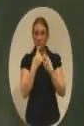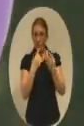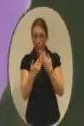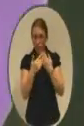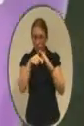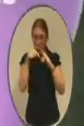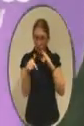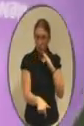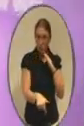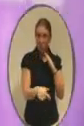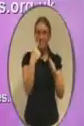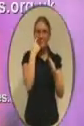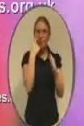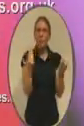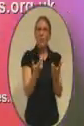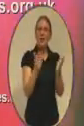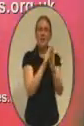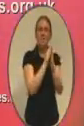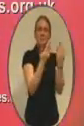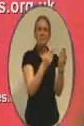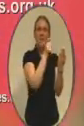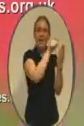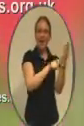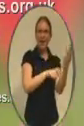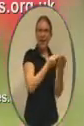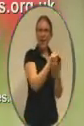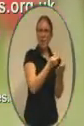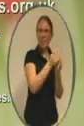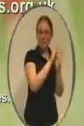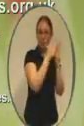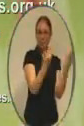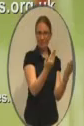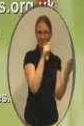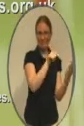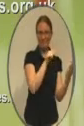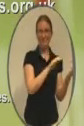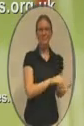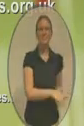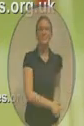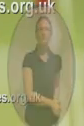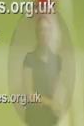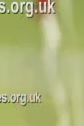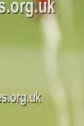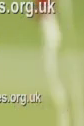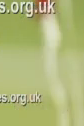these. If you want more details about caretaking services, please see your tenants' handbook.